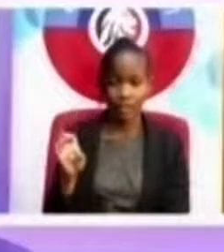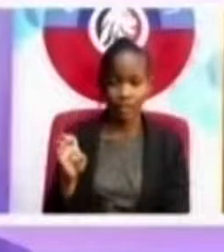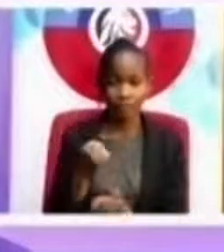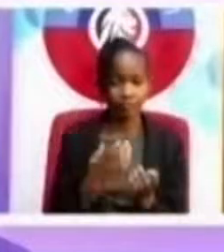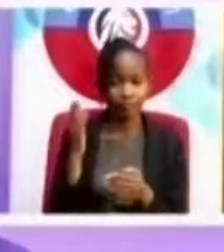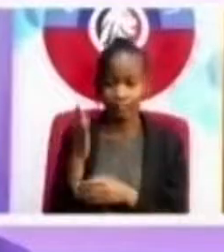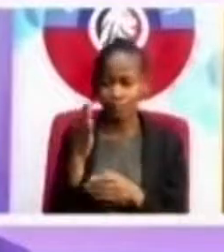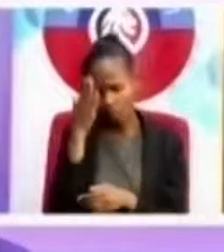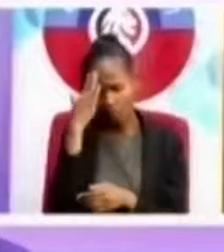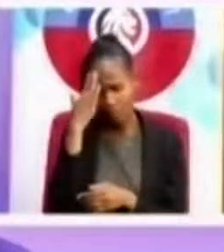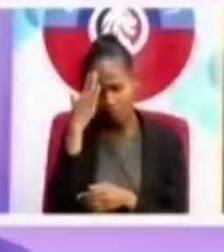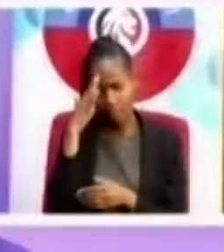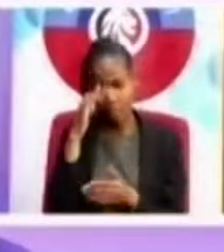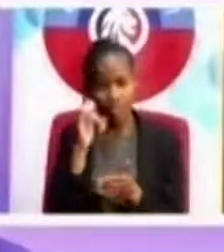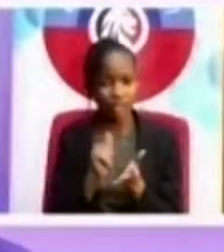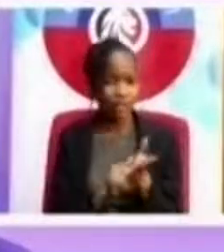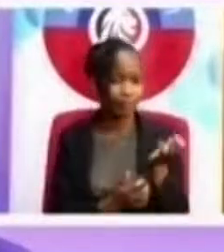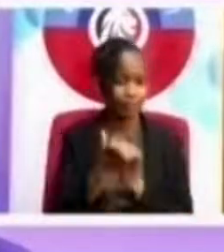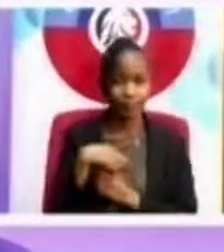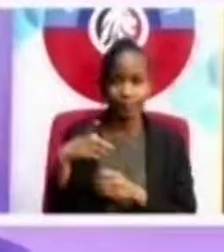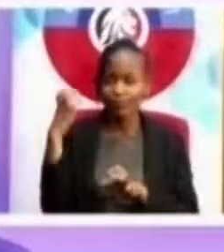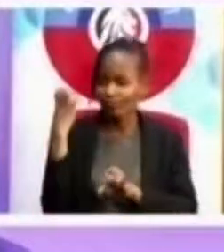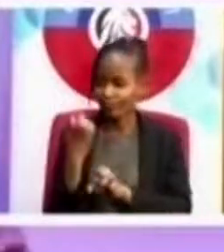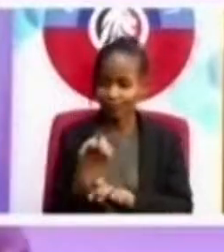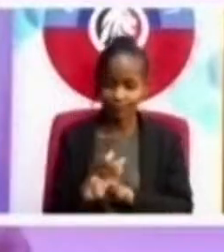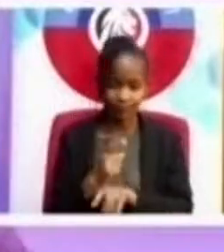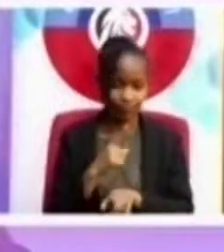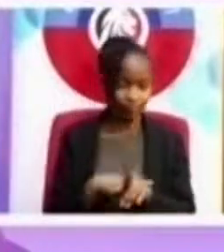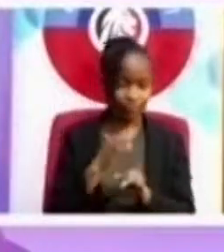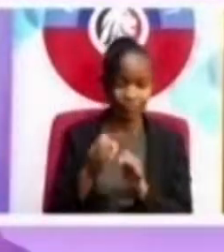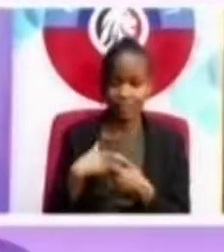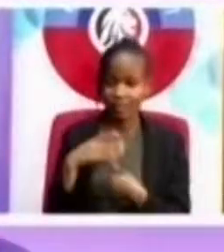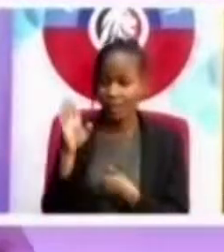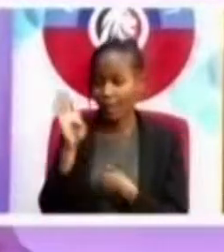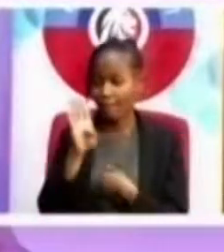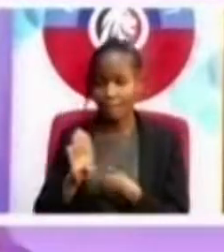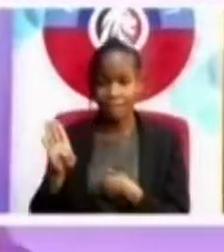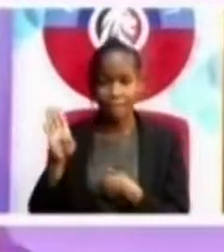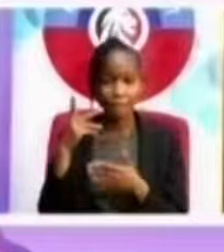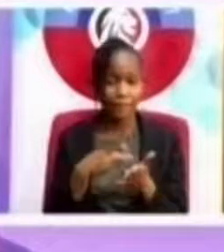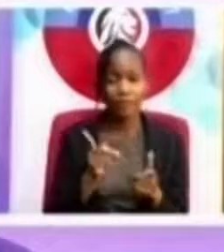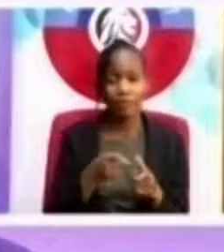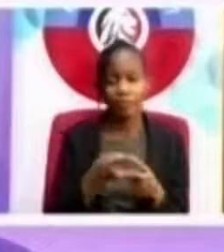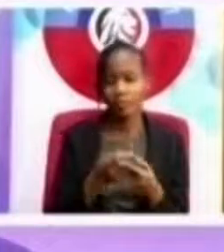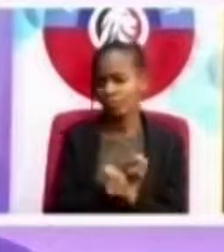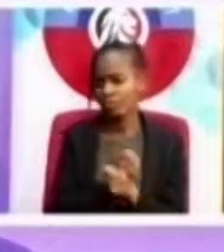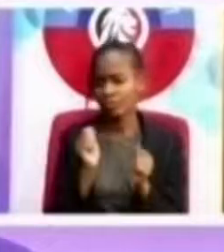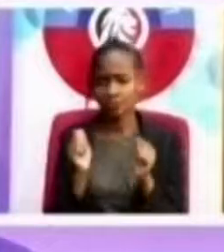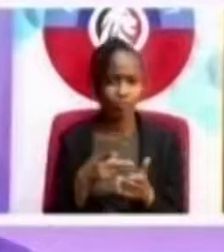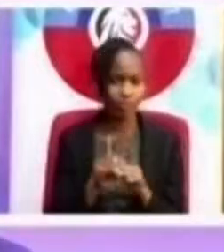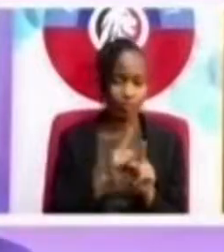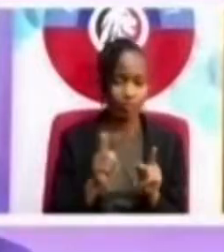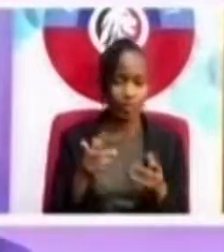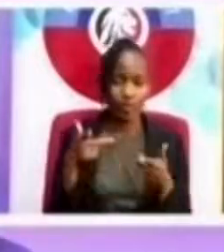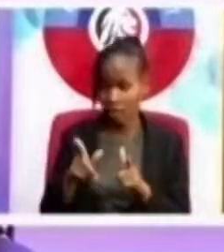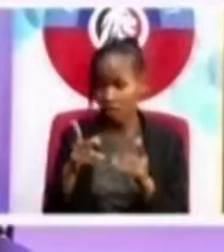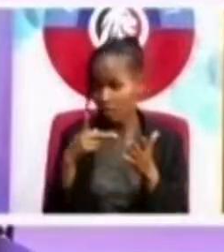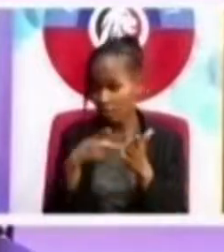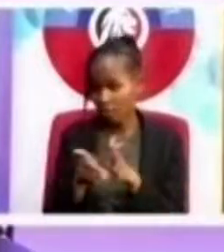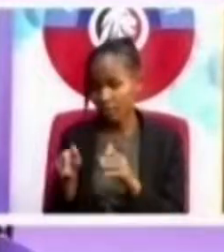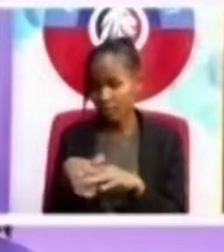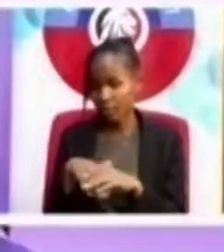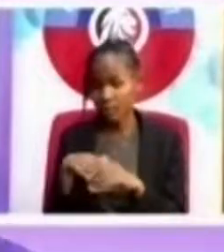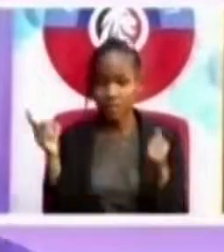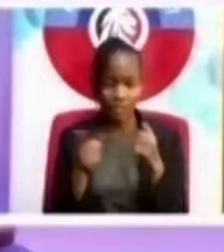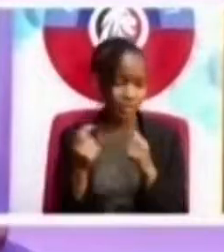negotiate. We can give you a payment. If you have $1 billion to pay and really you cannot pay it, we can allow you to pay within 6 months. That is also